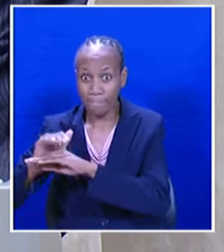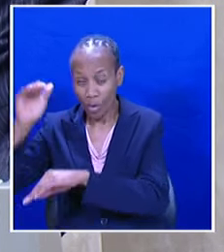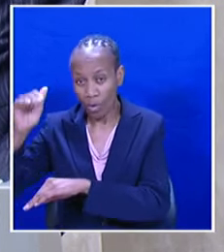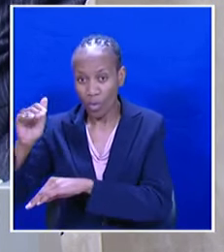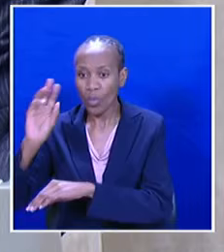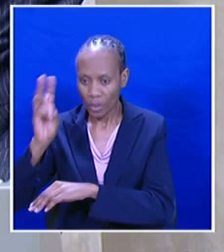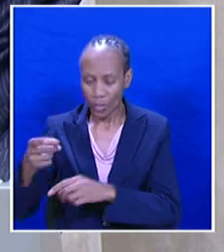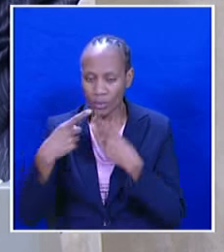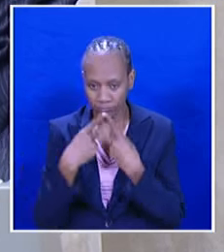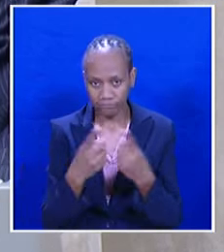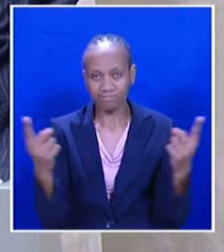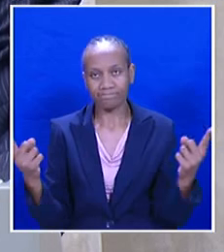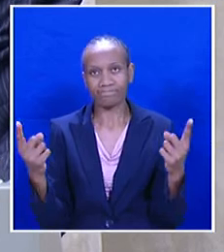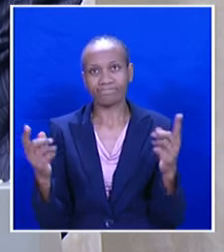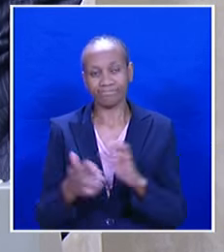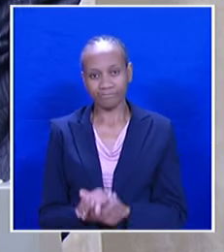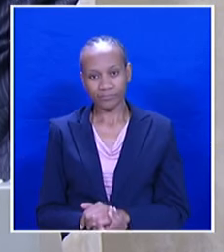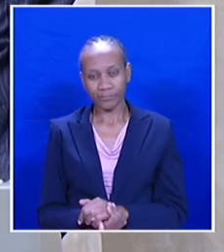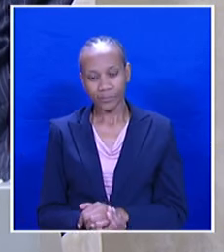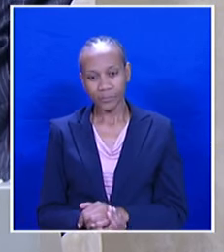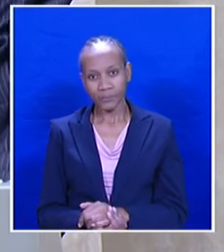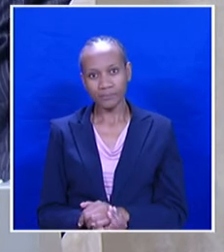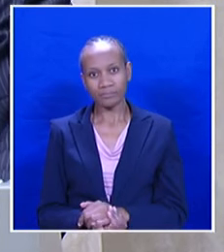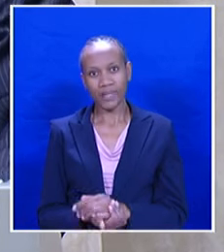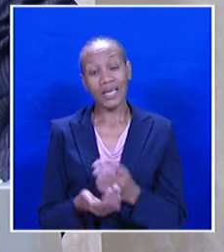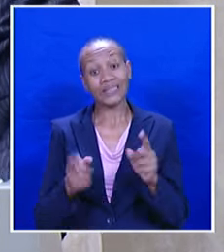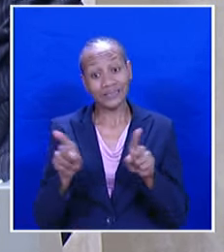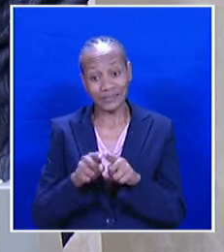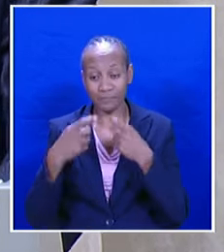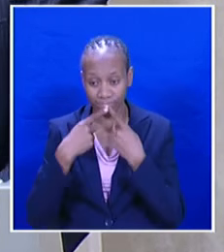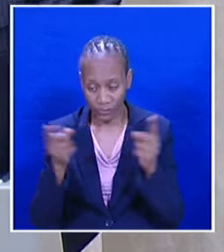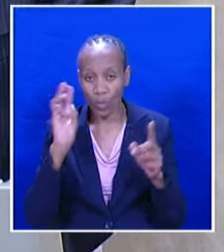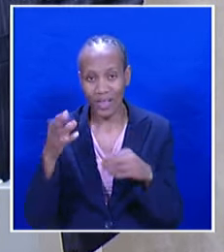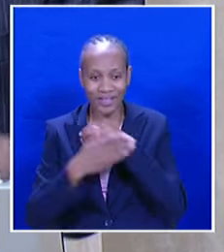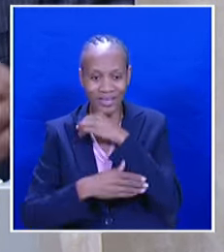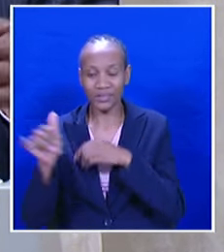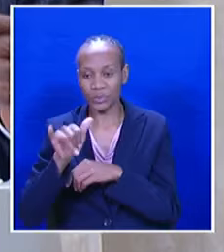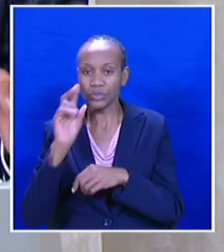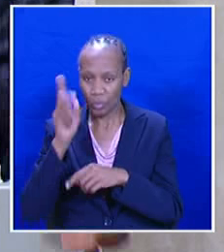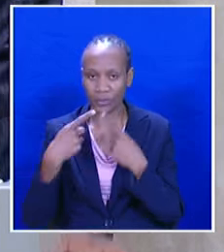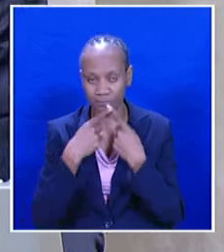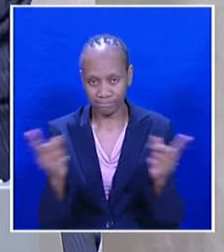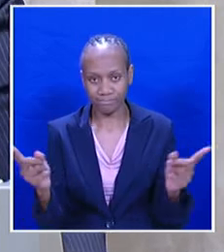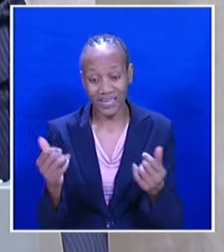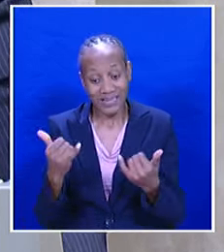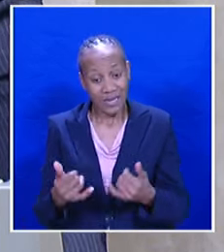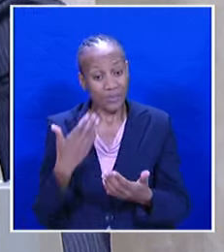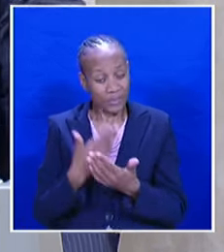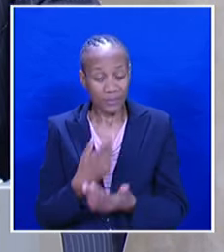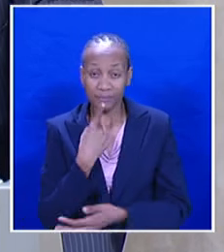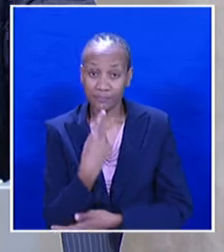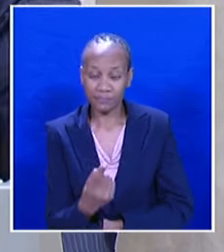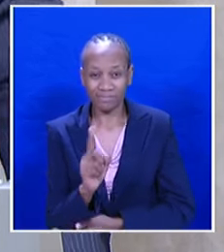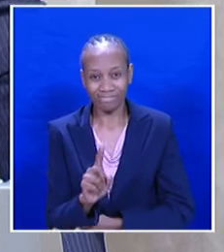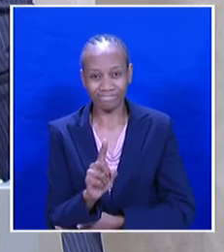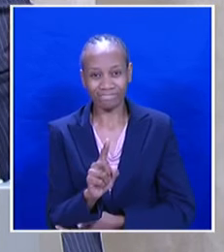energy and with which countries. But what we can say is that in pursuance of our African